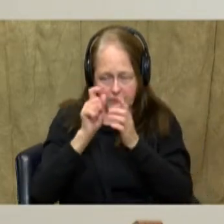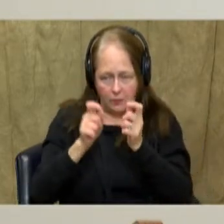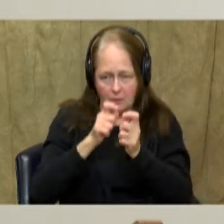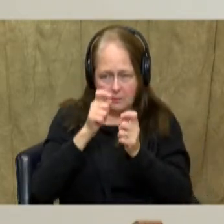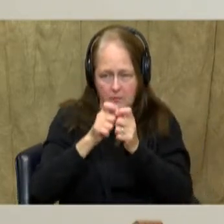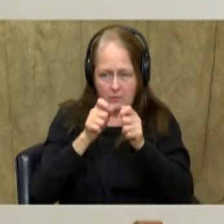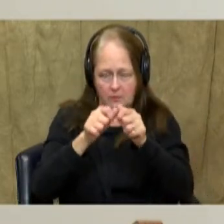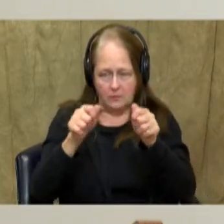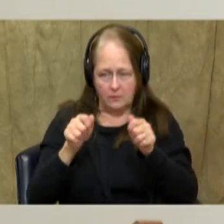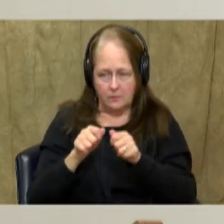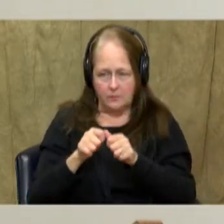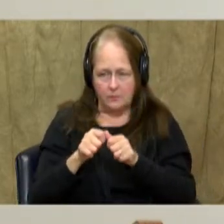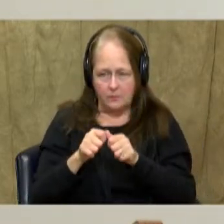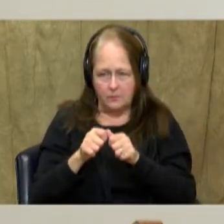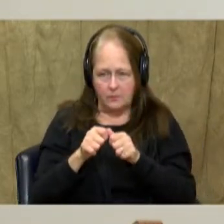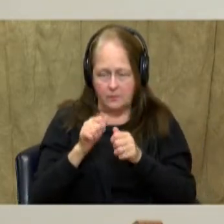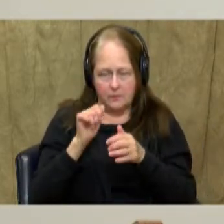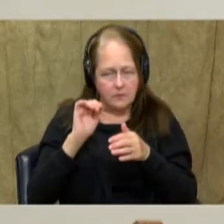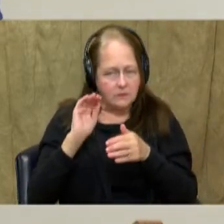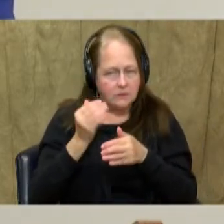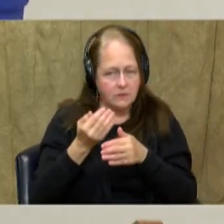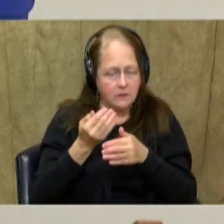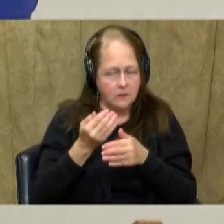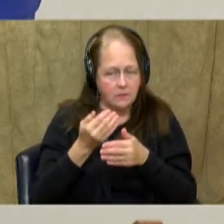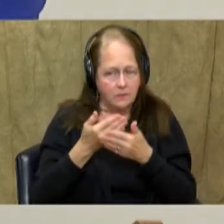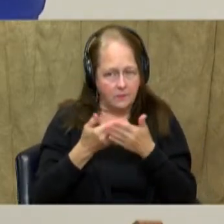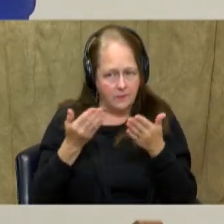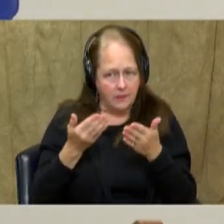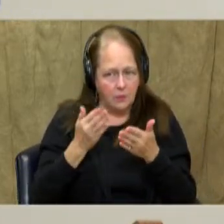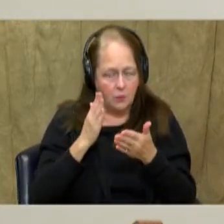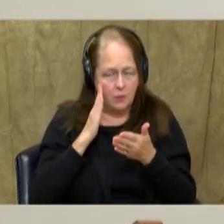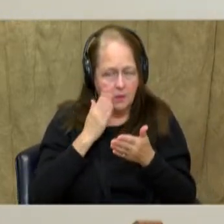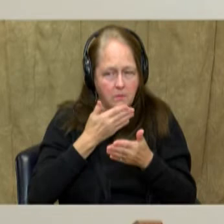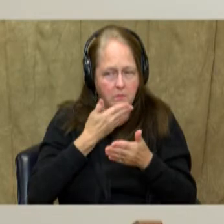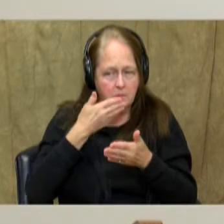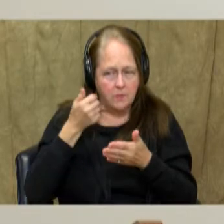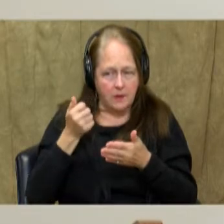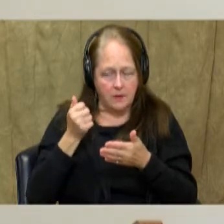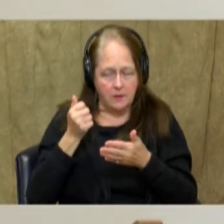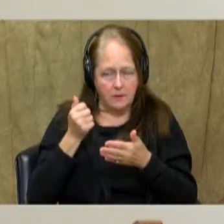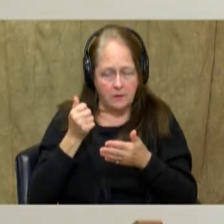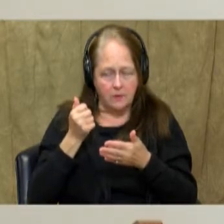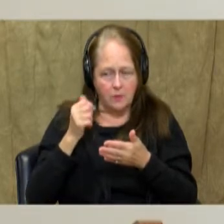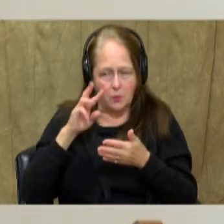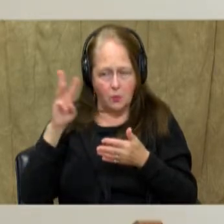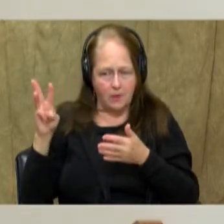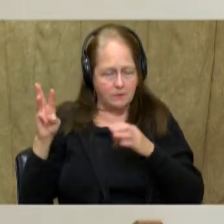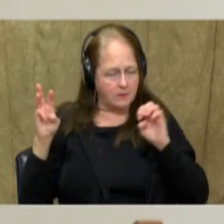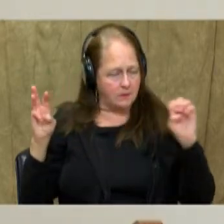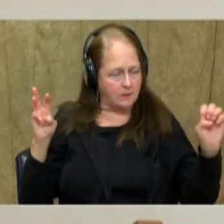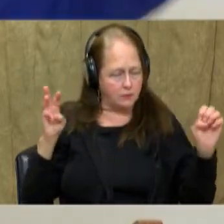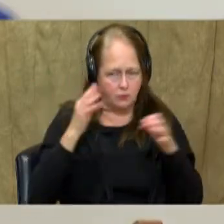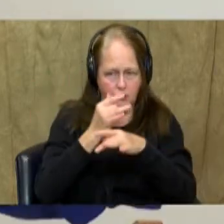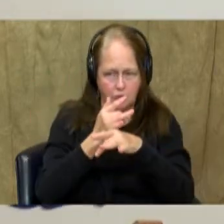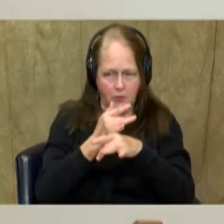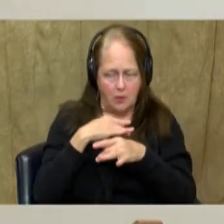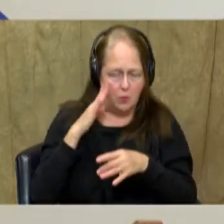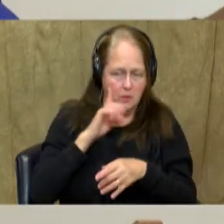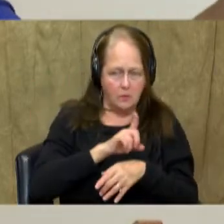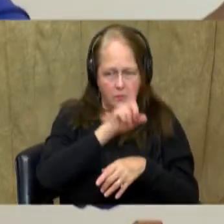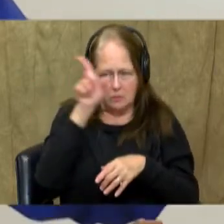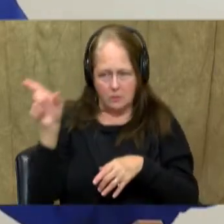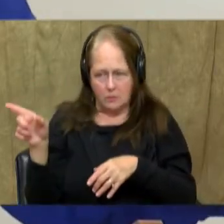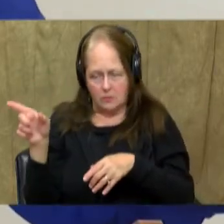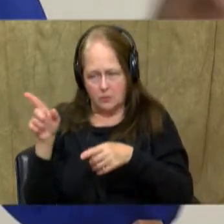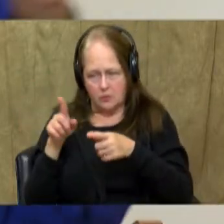particular area, they were like, it seems like things are going to be a little bit better in West Germany as opposed to East Germany, so I'm going to go